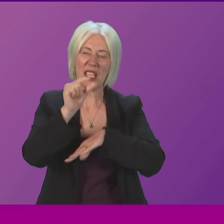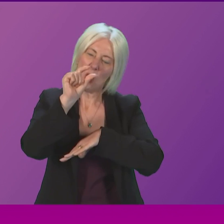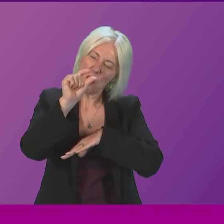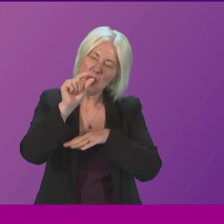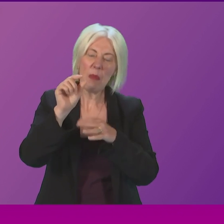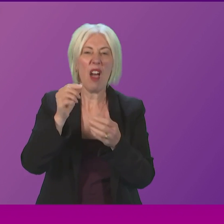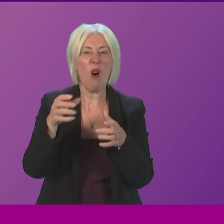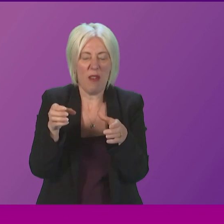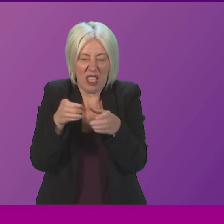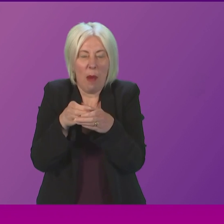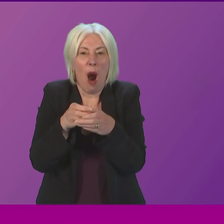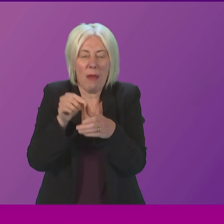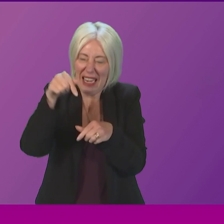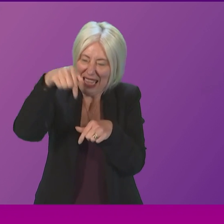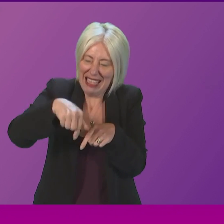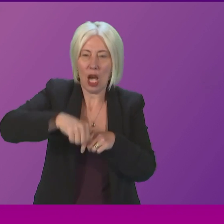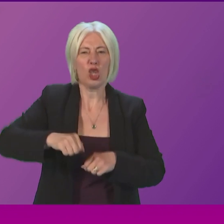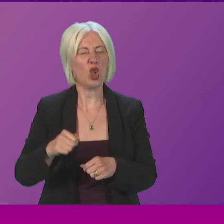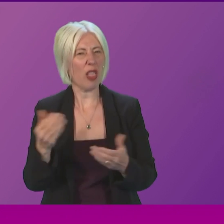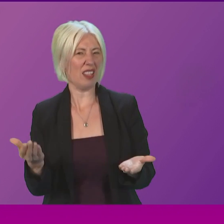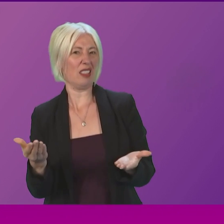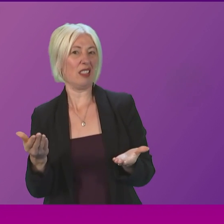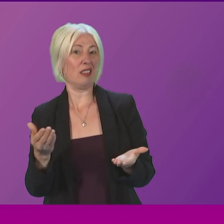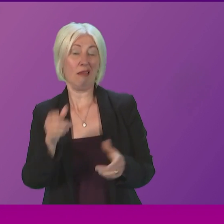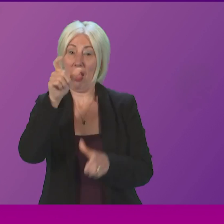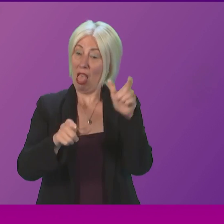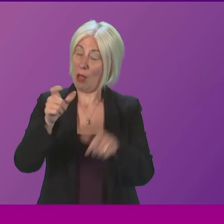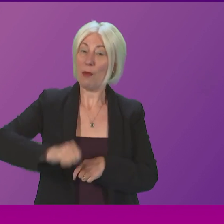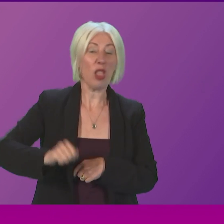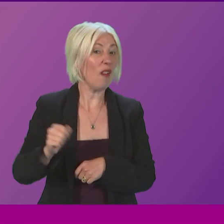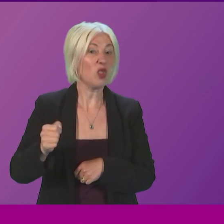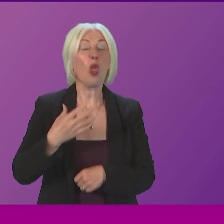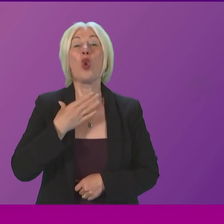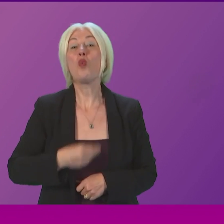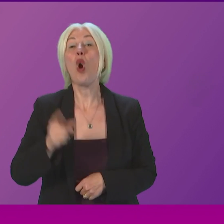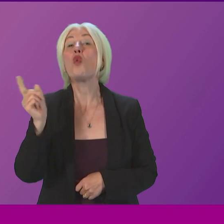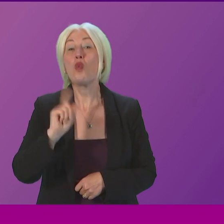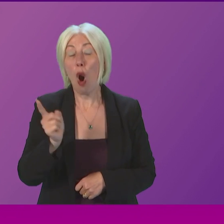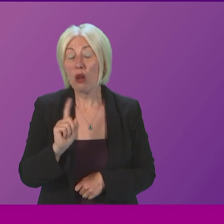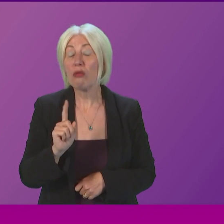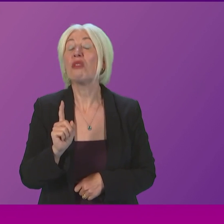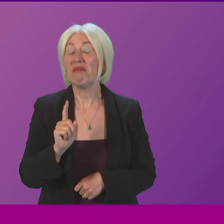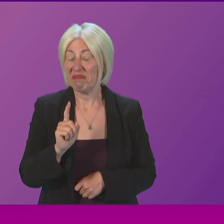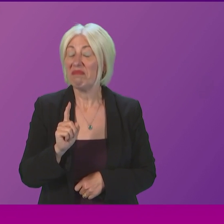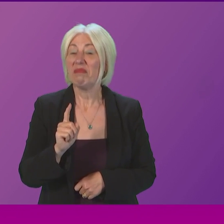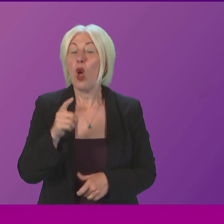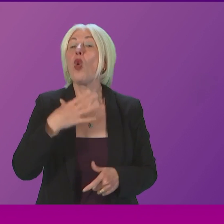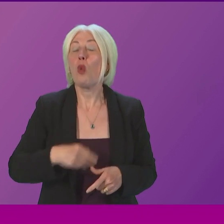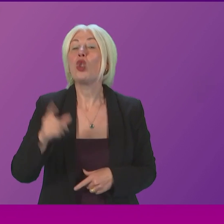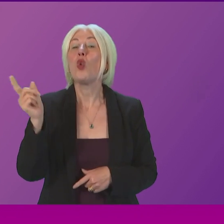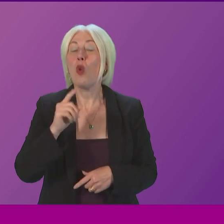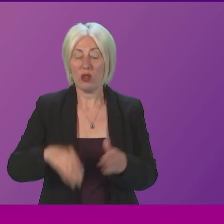government department here in Scotland. I'll tell you what the people of Scotland want. What the people of Scotland want is